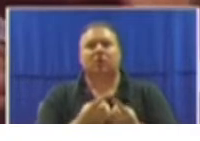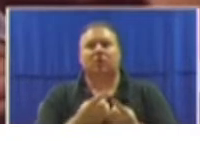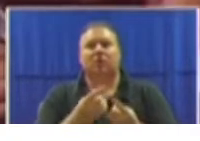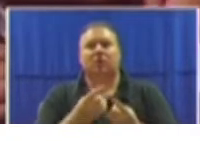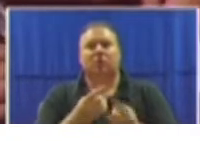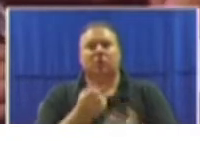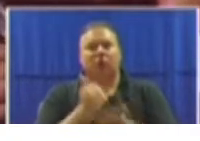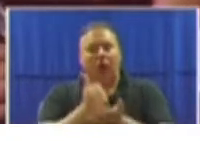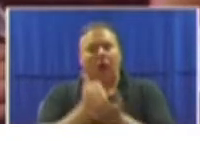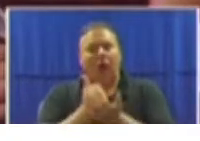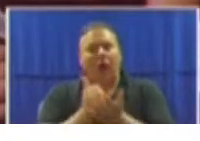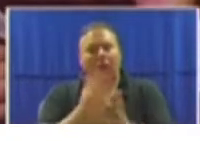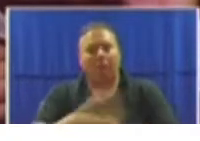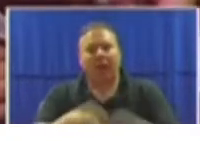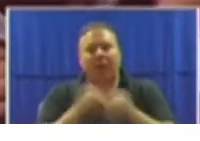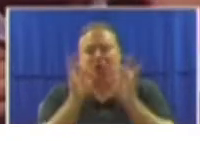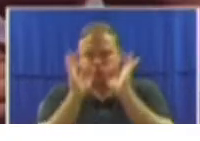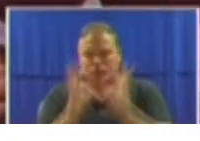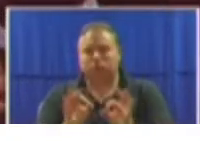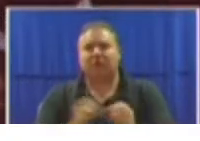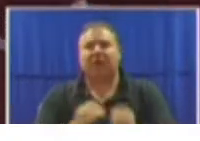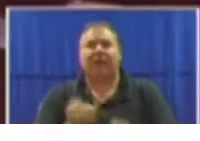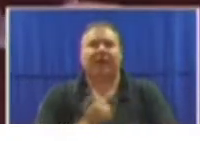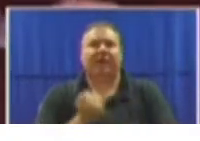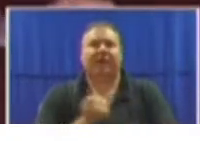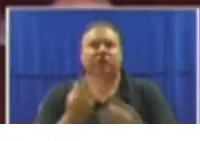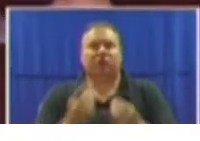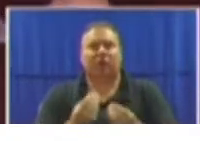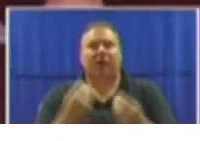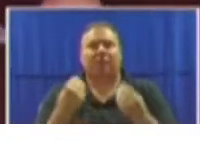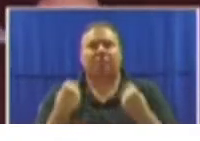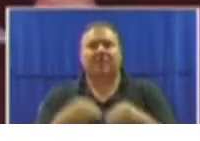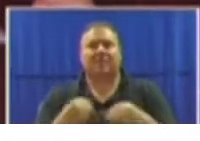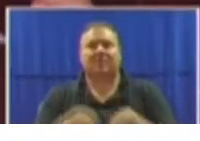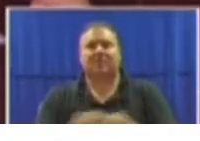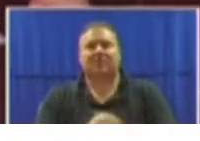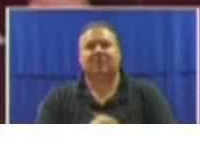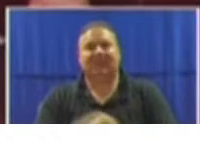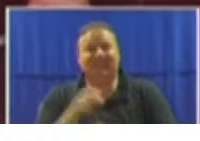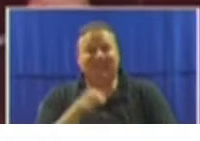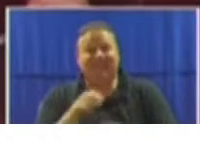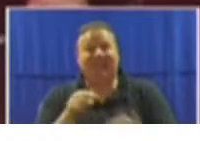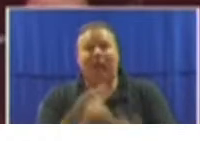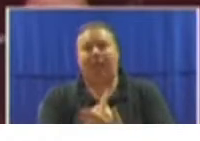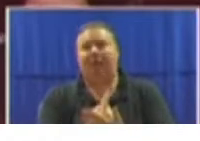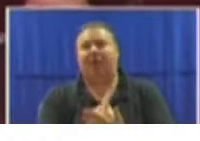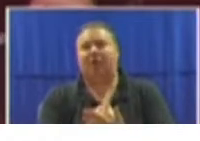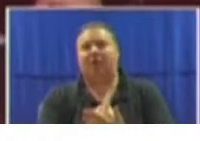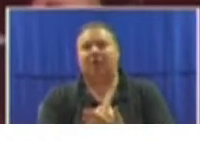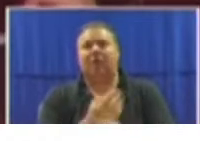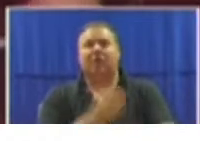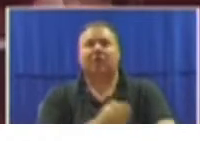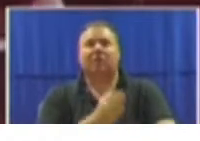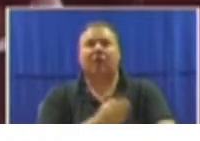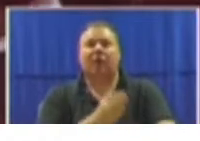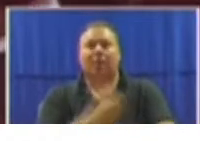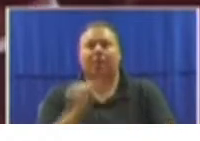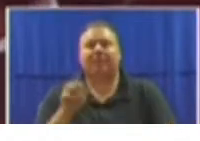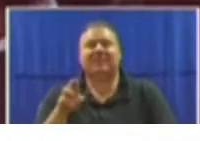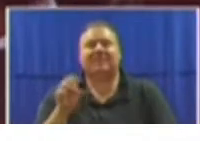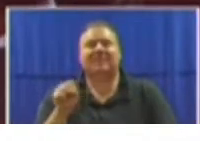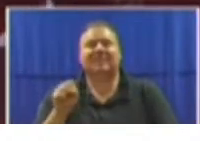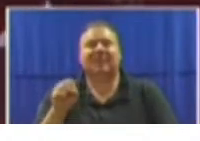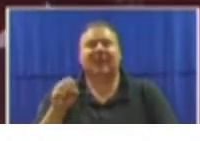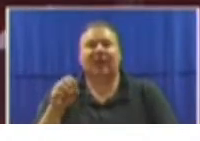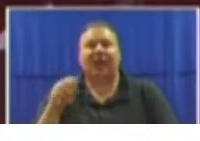support to individuals and businesses. This happened actually at the time Mr. Steenhuisen and